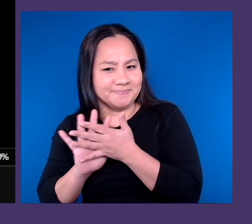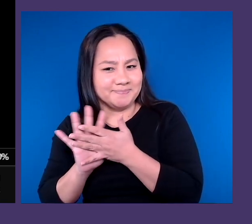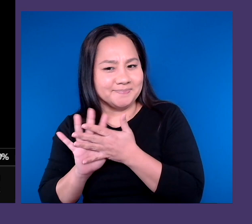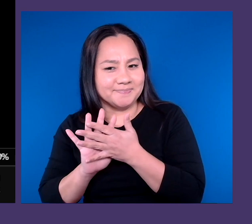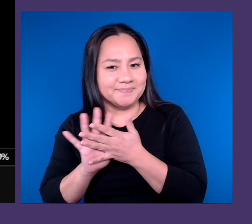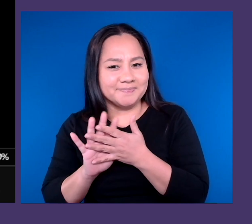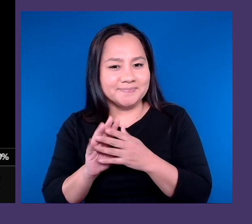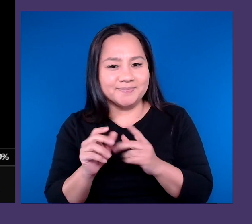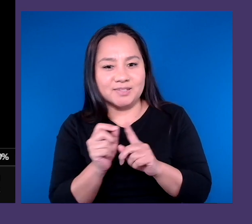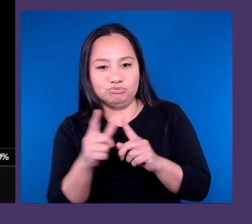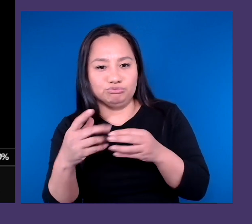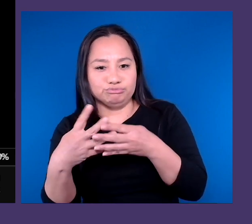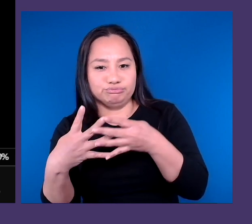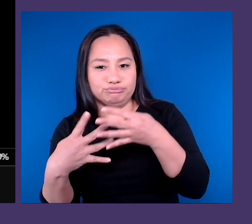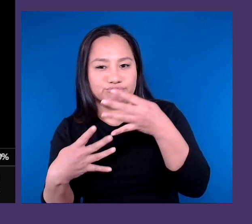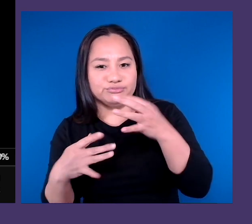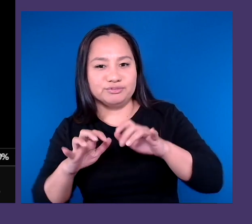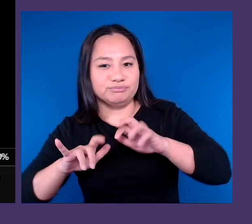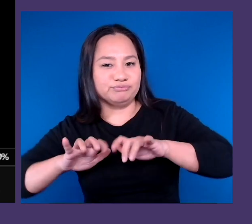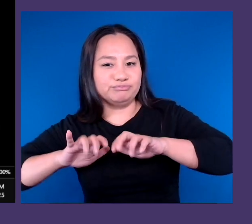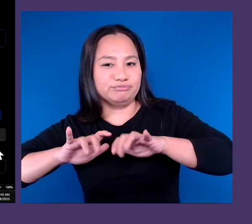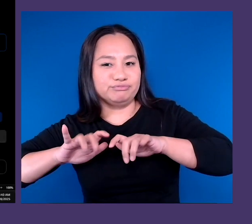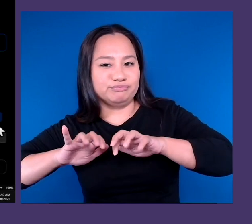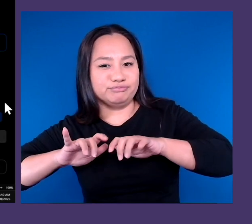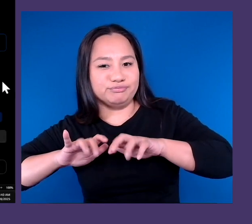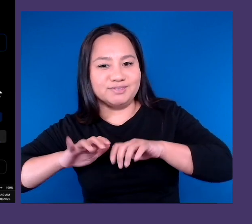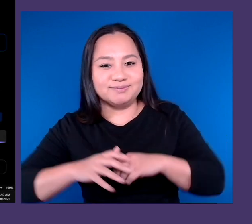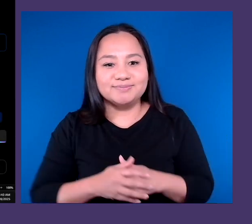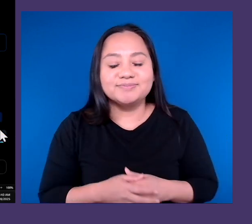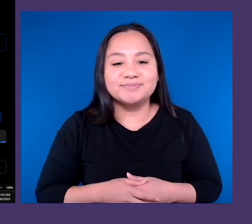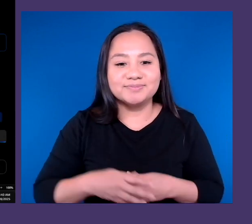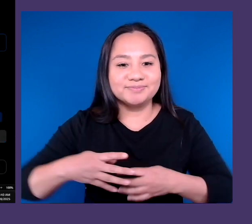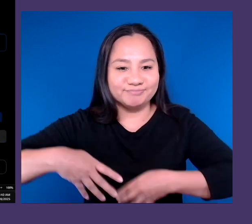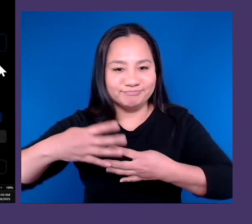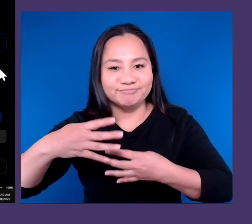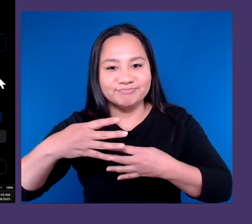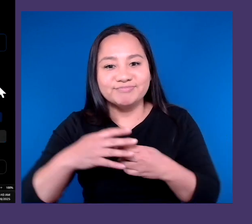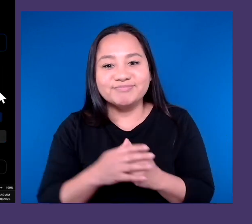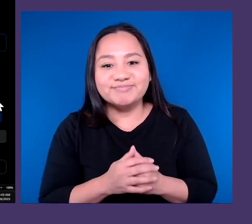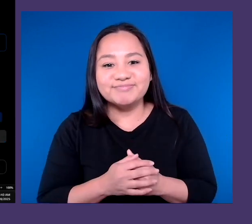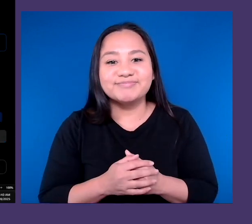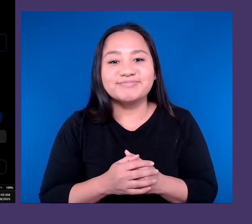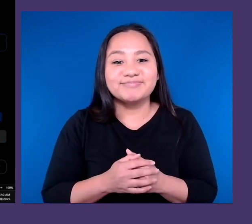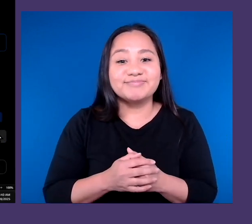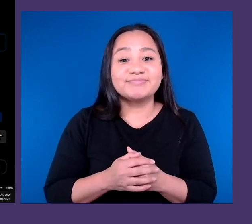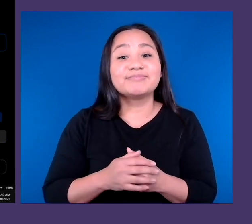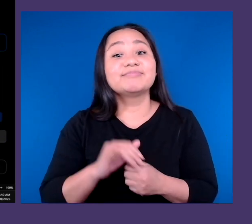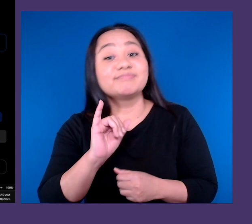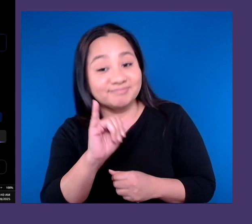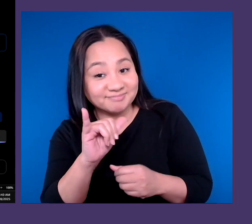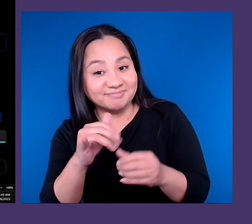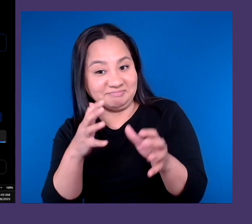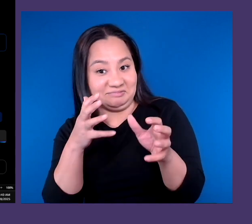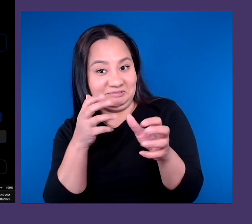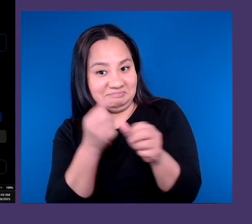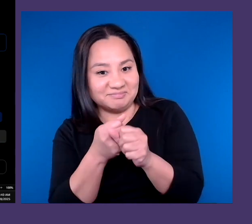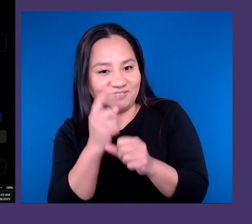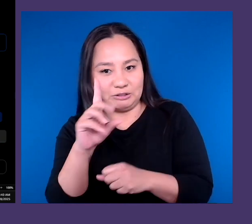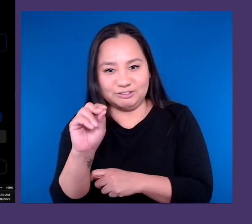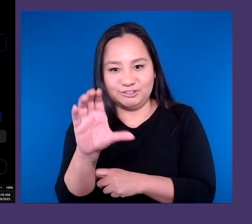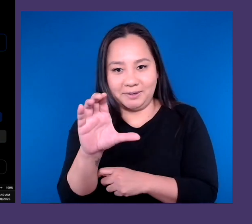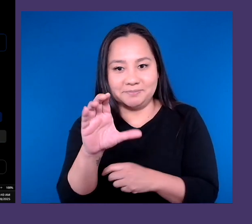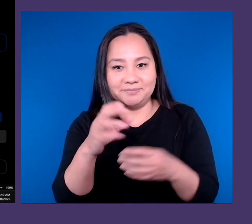Catch me up on this document. So it's going to do a catch me The up response on is the document. generating. And as you say,